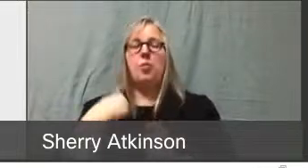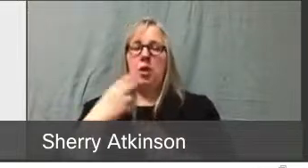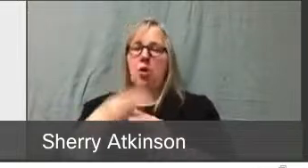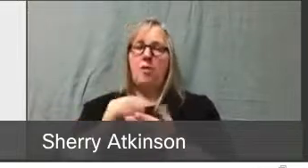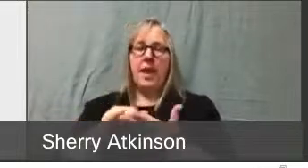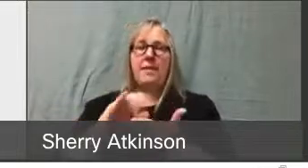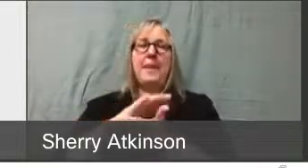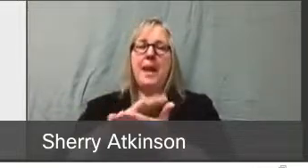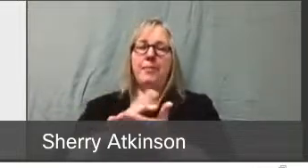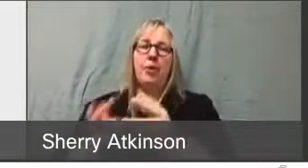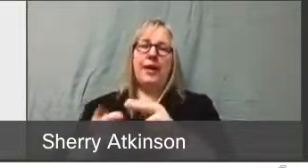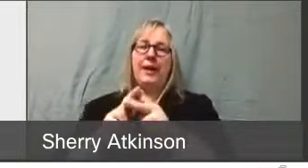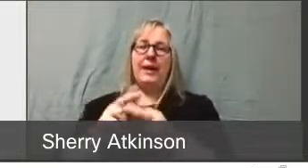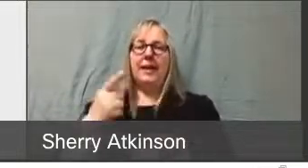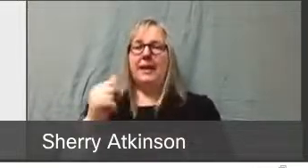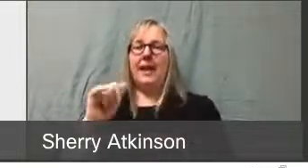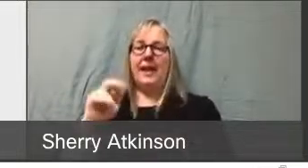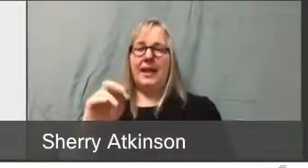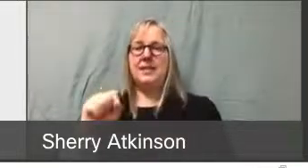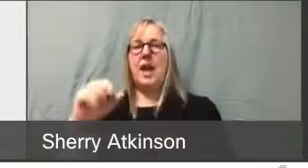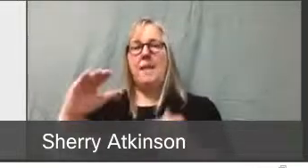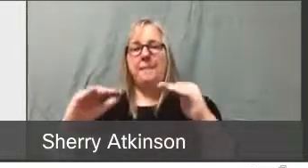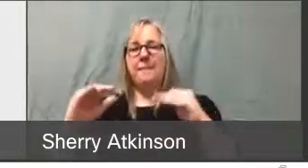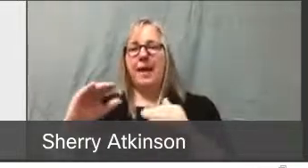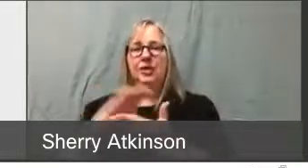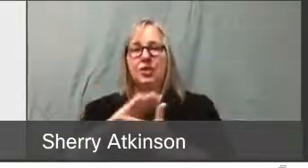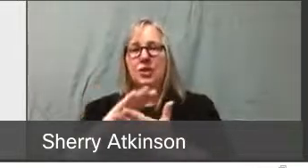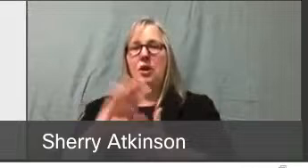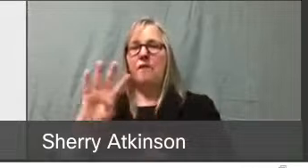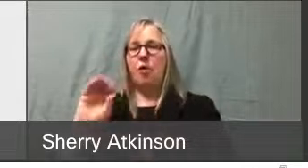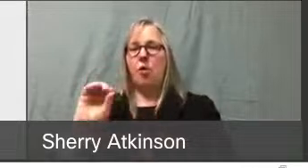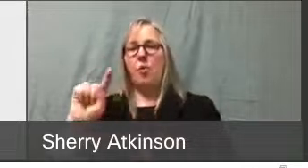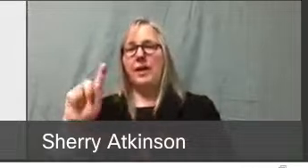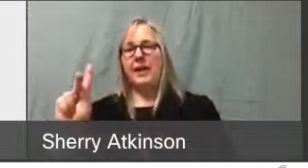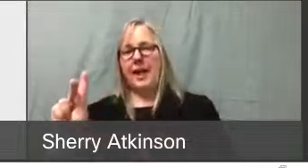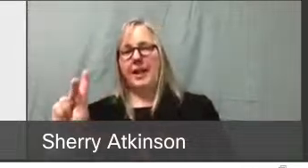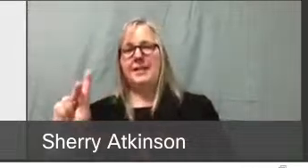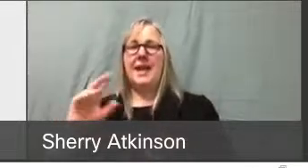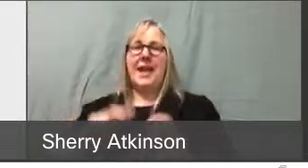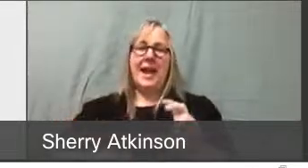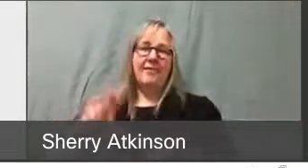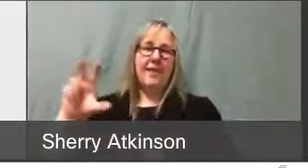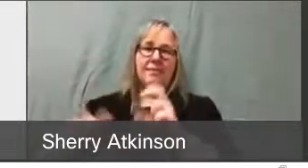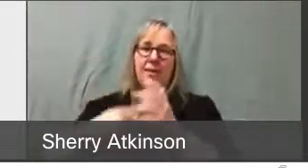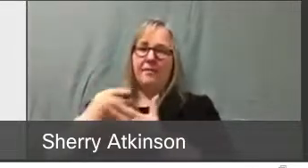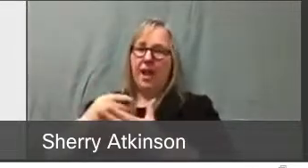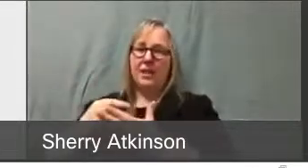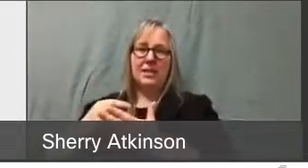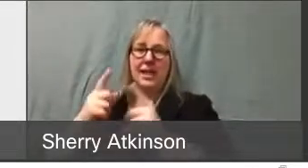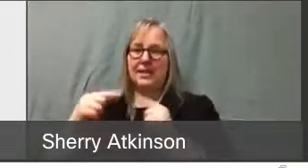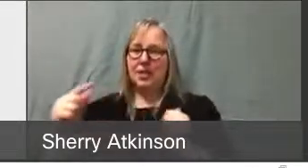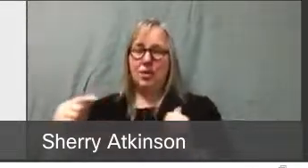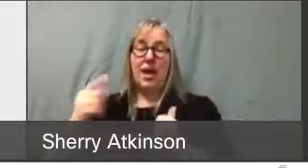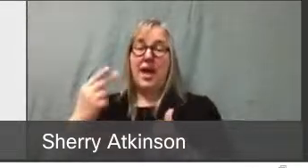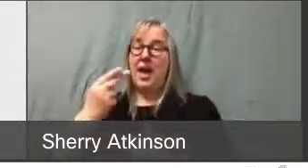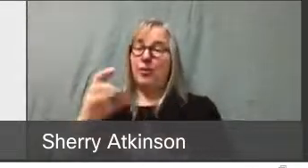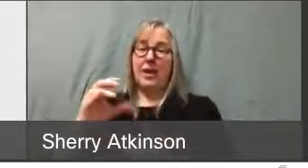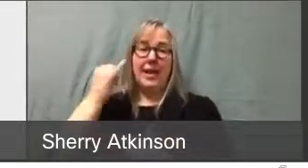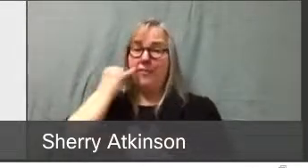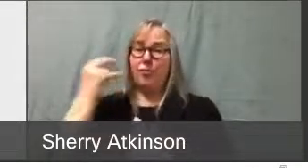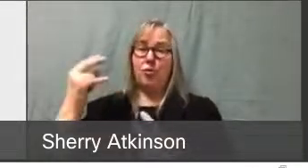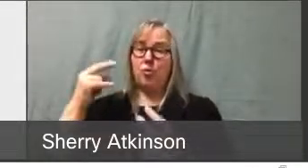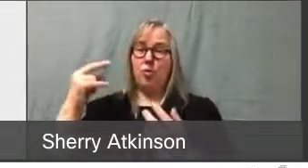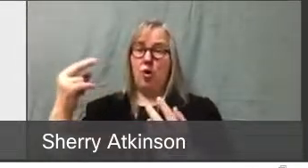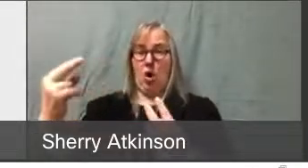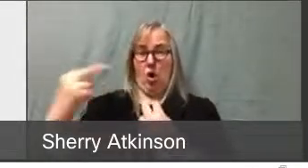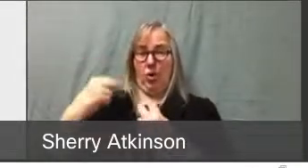sheets, 401ks, investment funds, et cetera. Howard County, if you look at us in